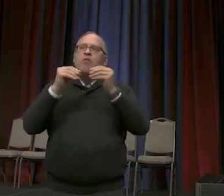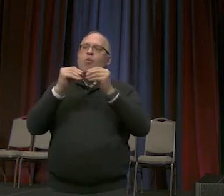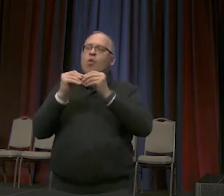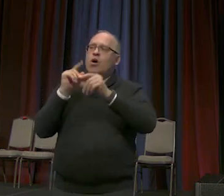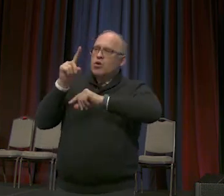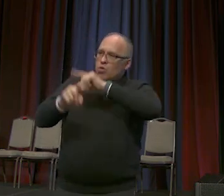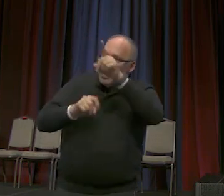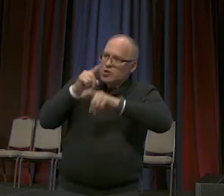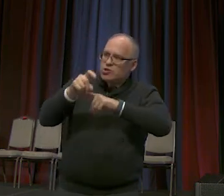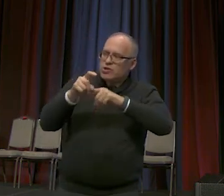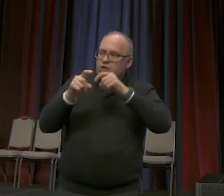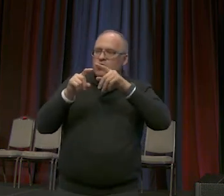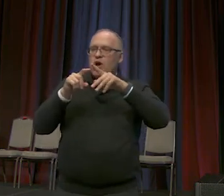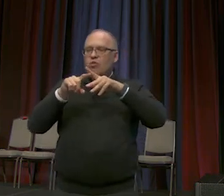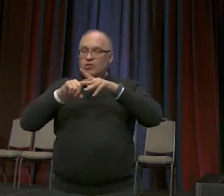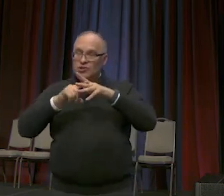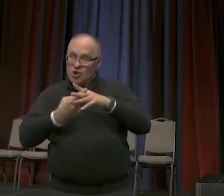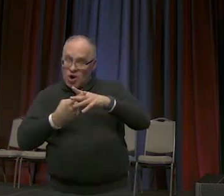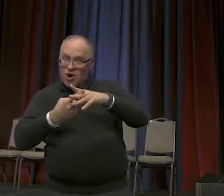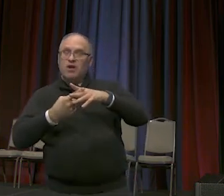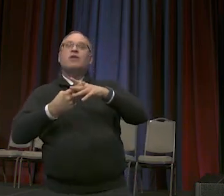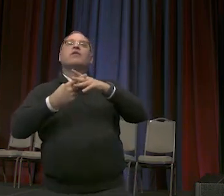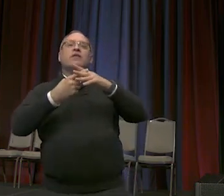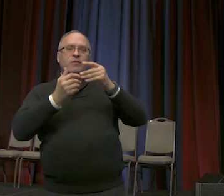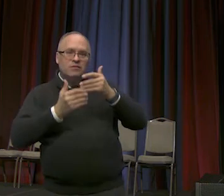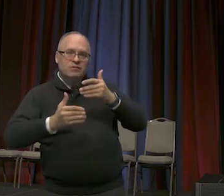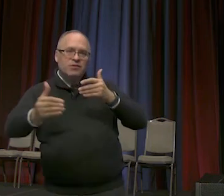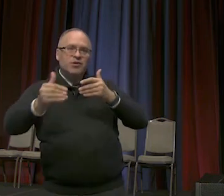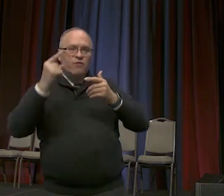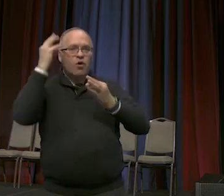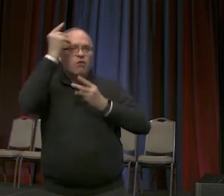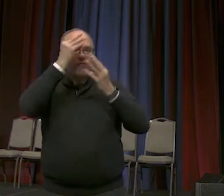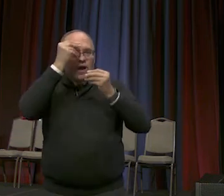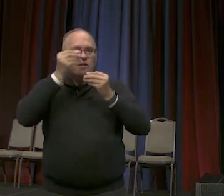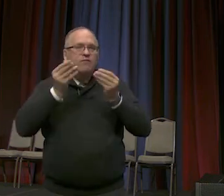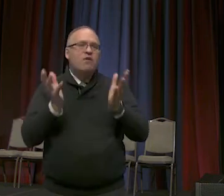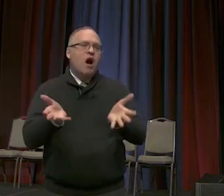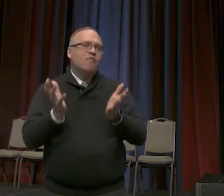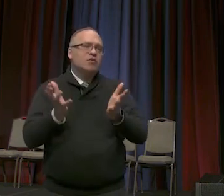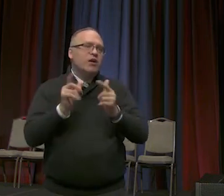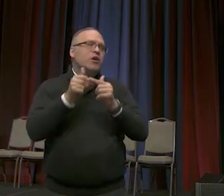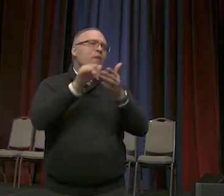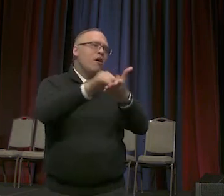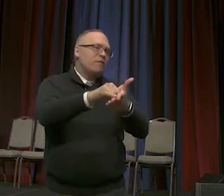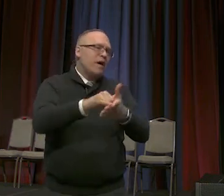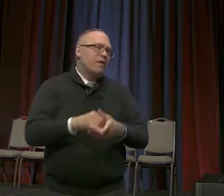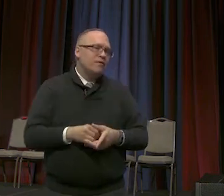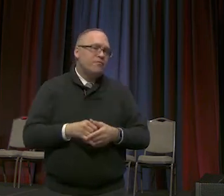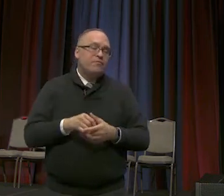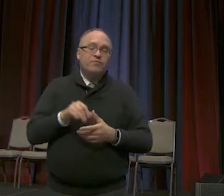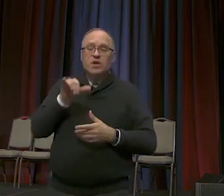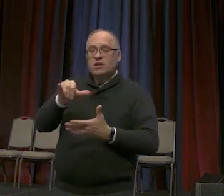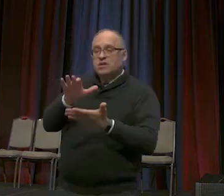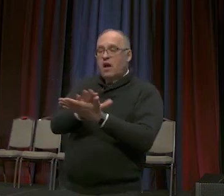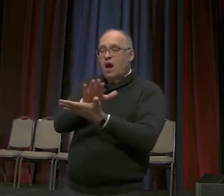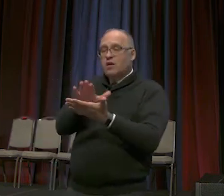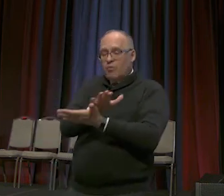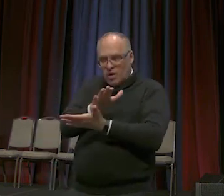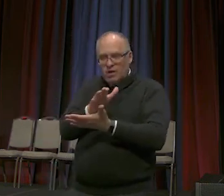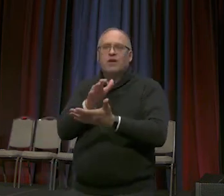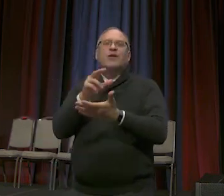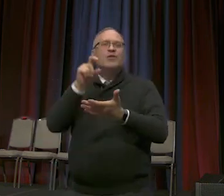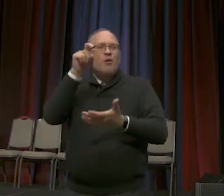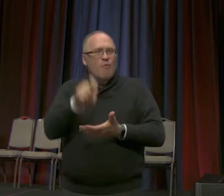may serve as a starting point for reflective conversation. A sacred trust is intended to give